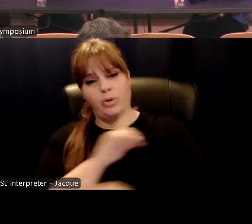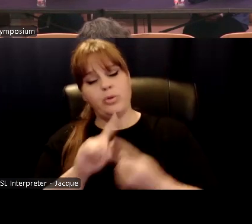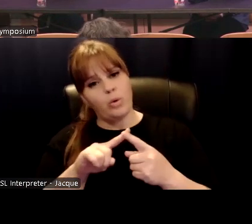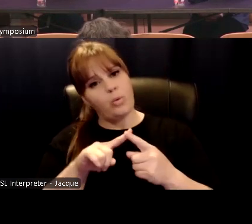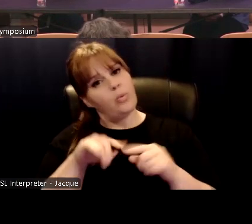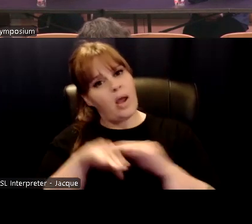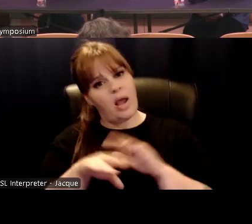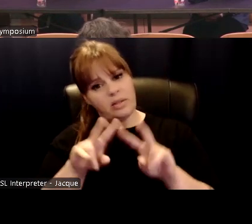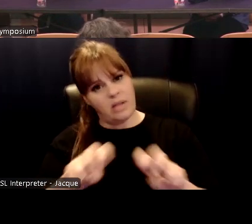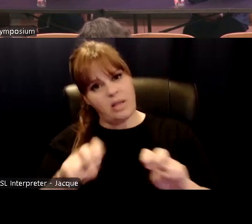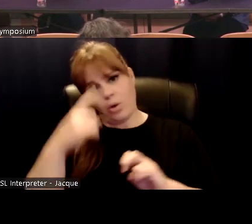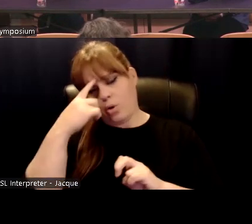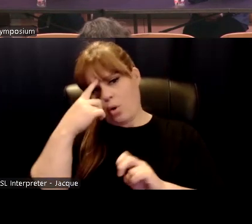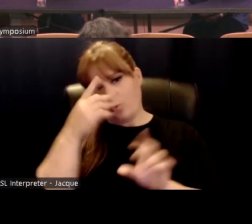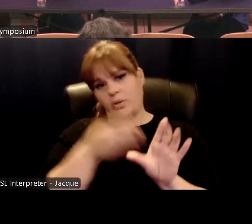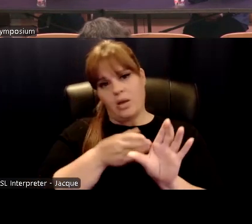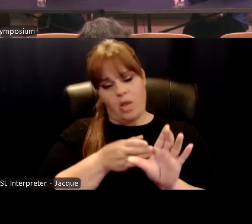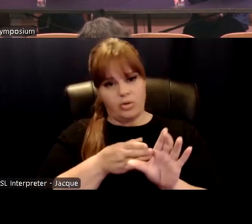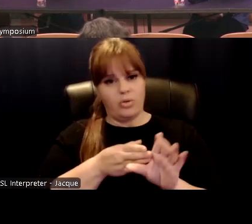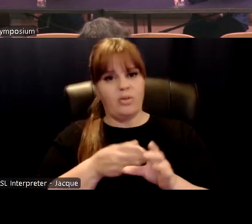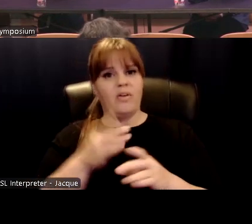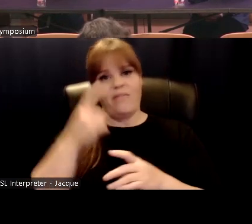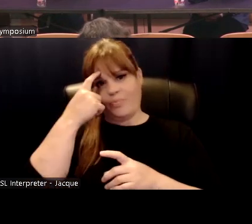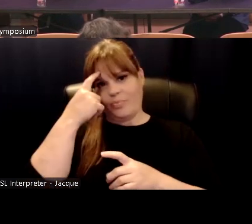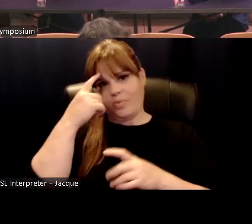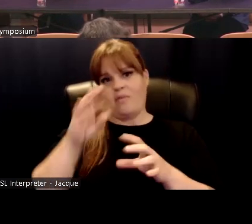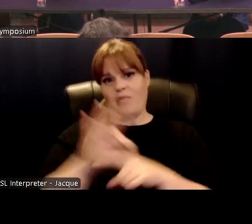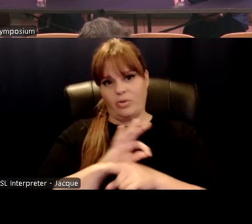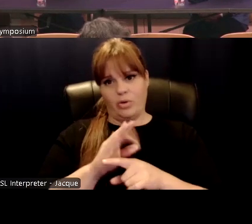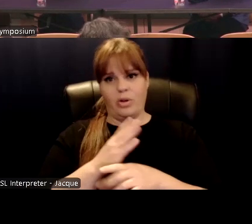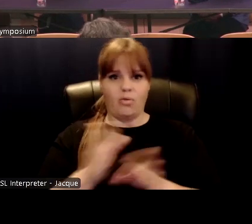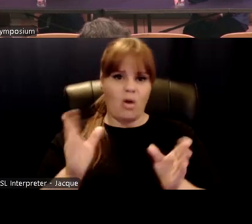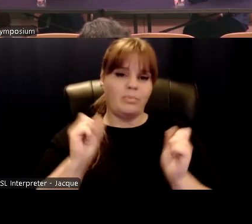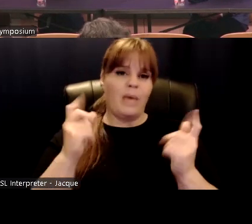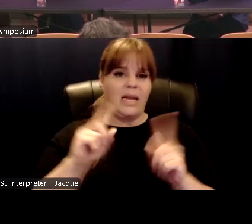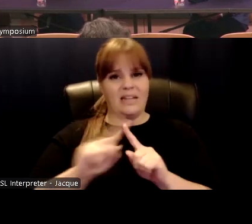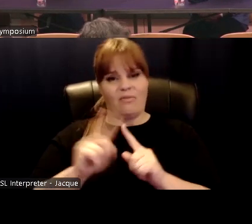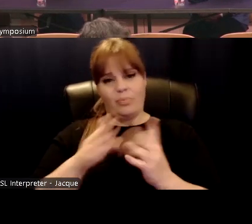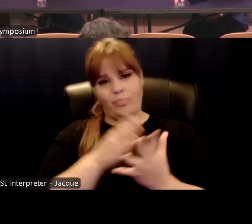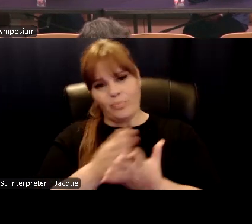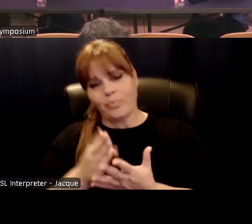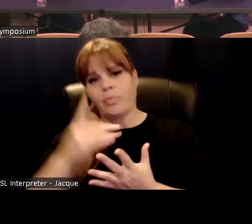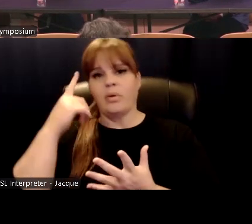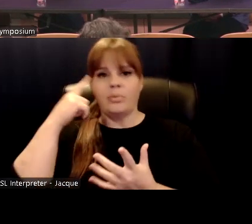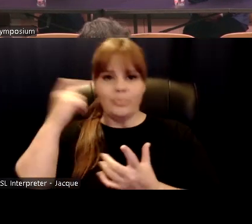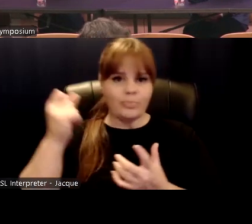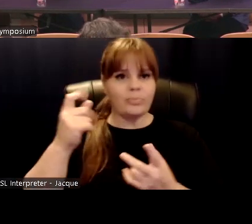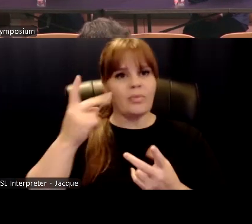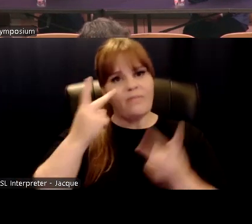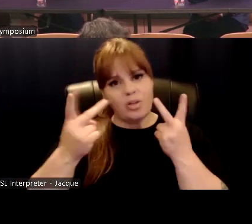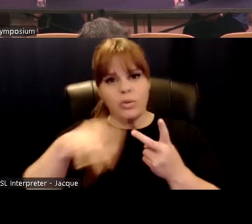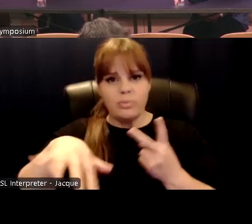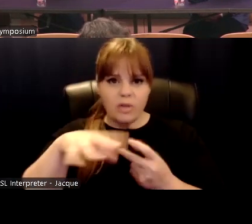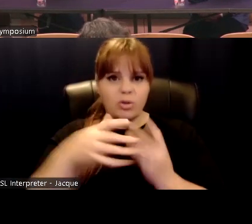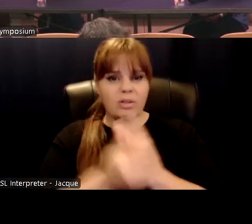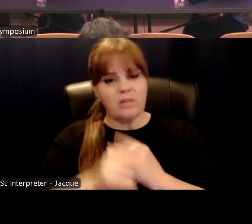neuropsychological cognitive functioning across multiple domains, so memory, attention, problem solving, verbal skills, visual spatial skills, as well as